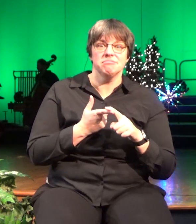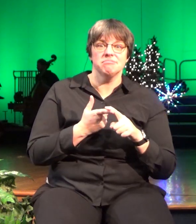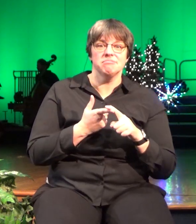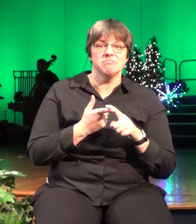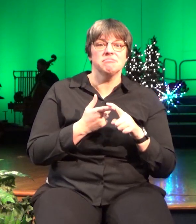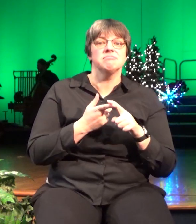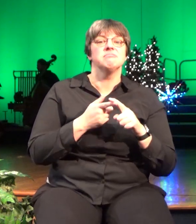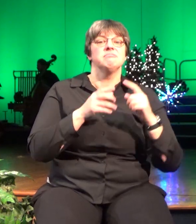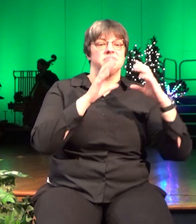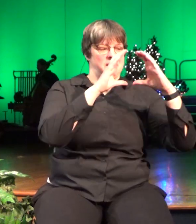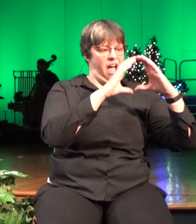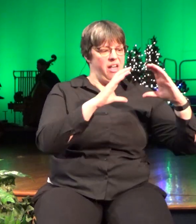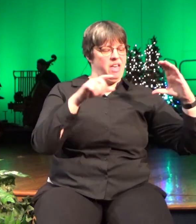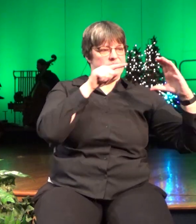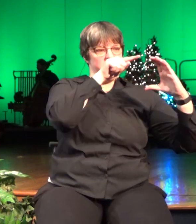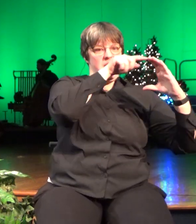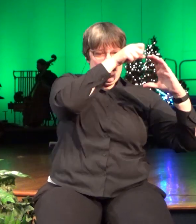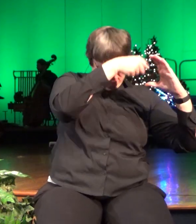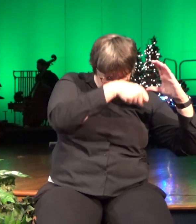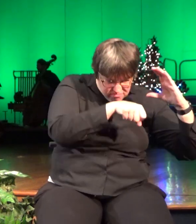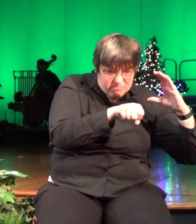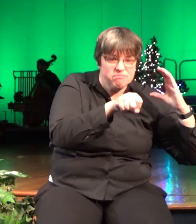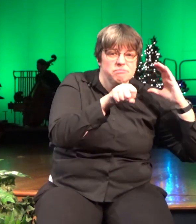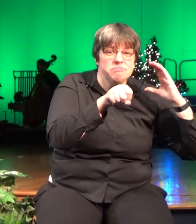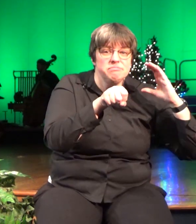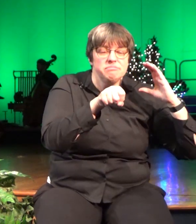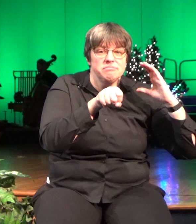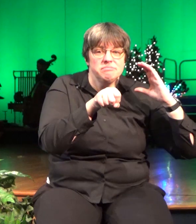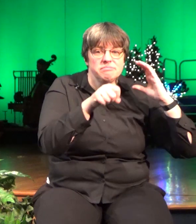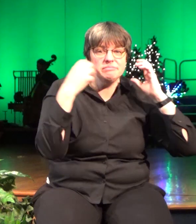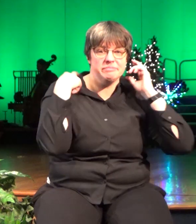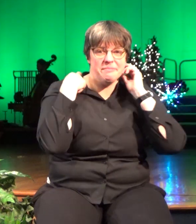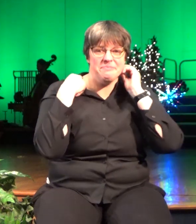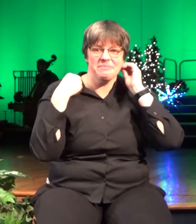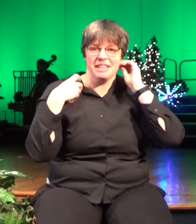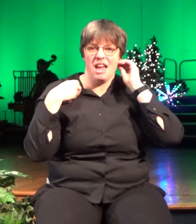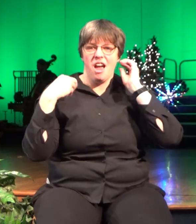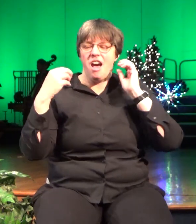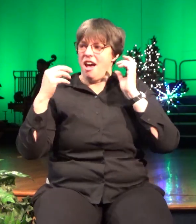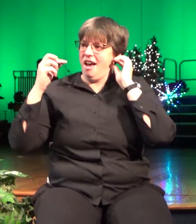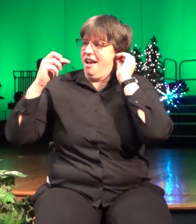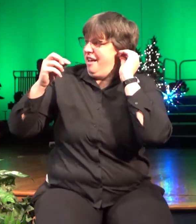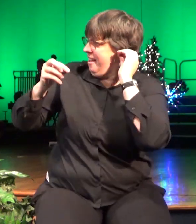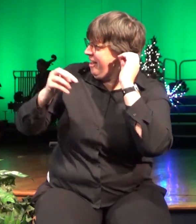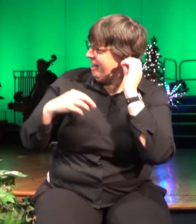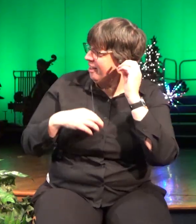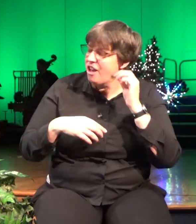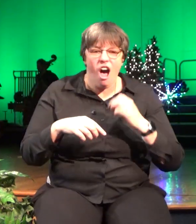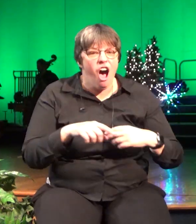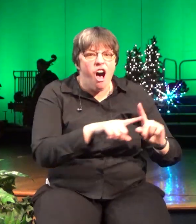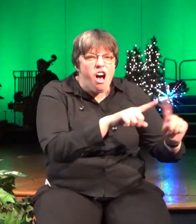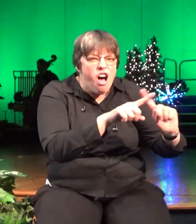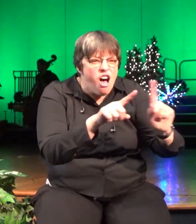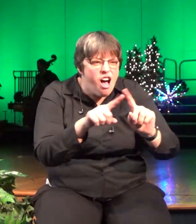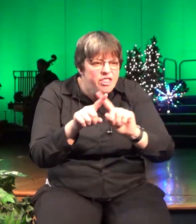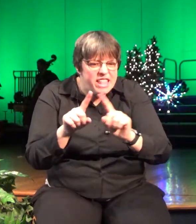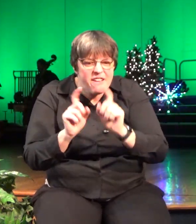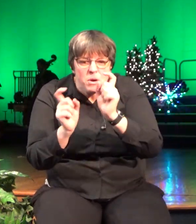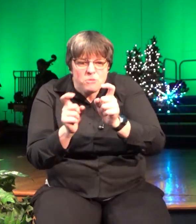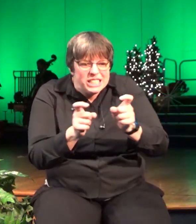head out of the fireplace flue, where the little Who presents all sat in a row.